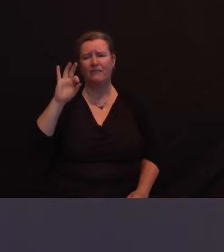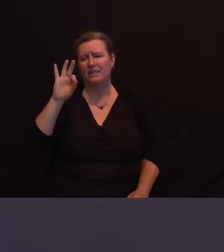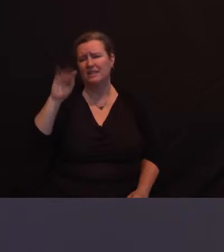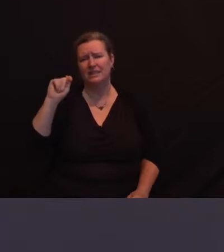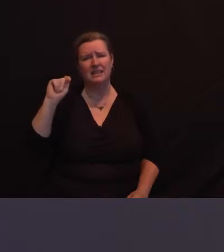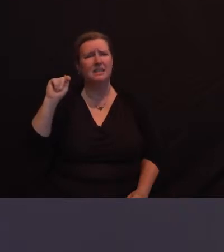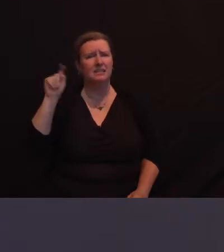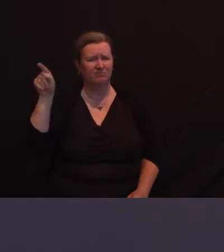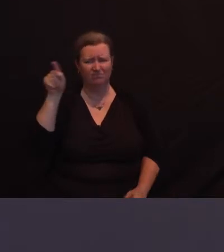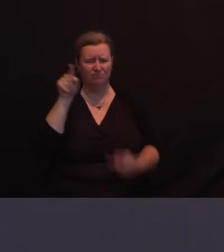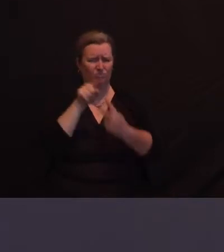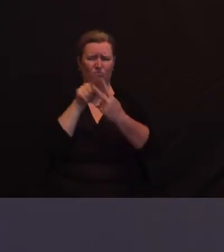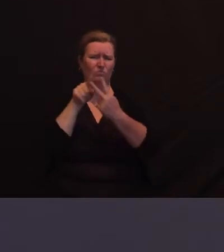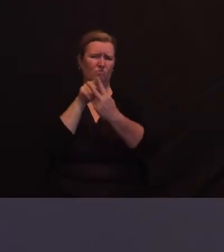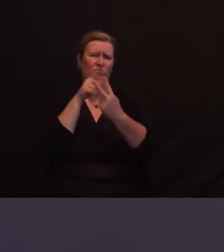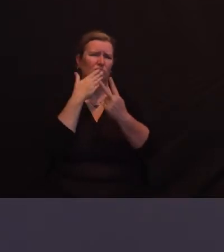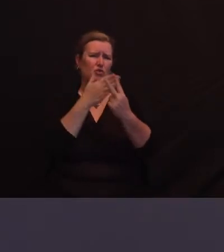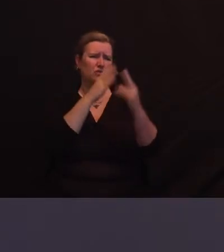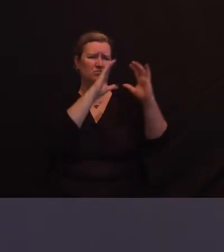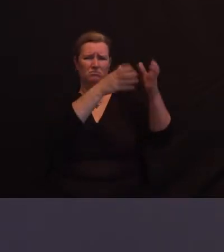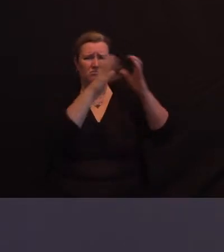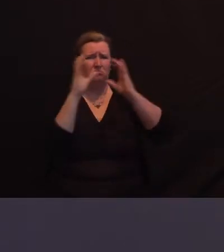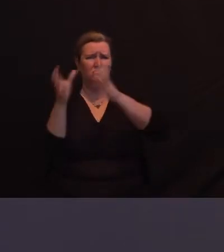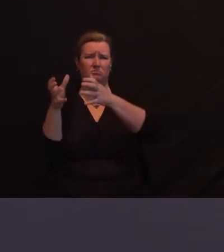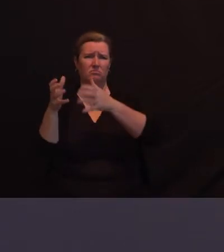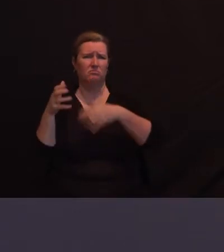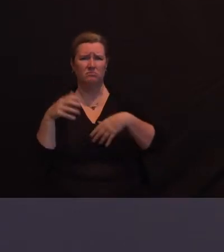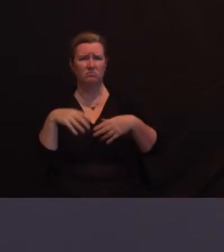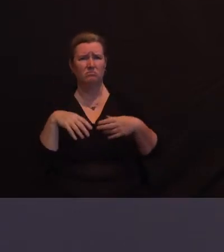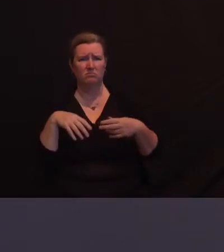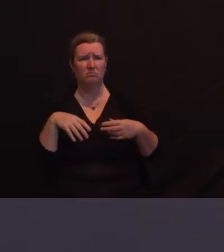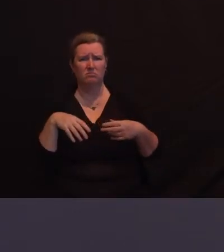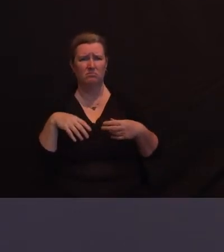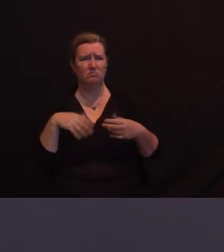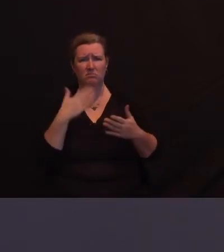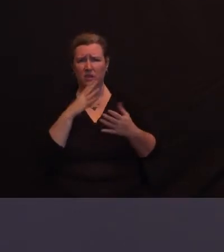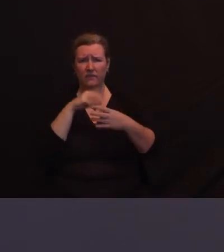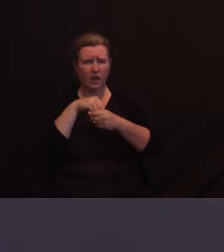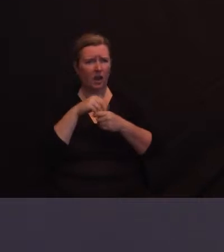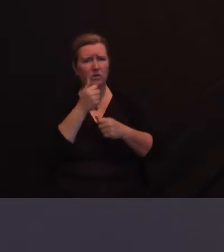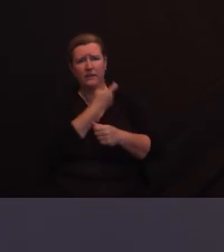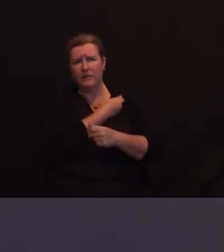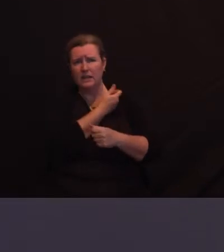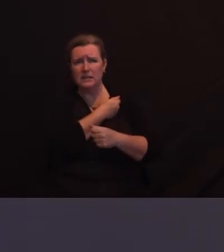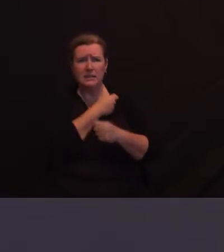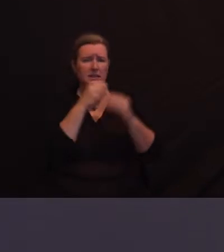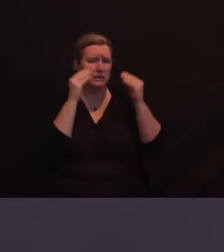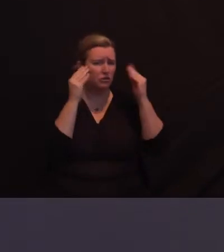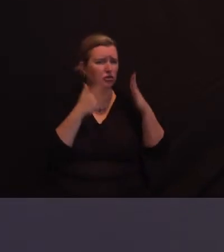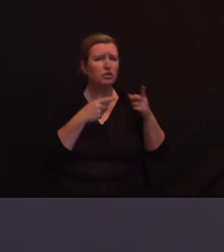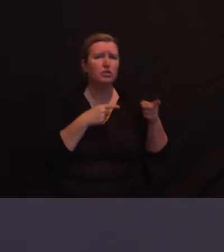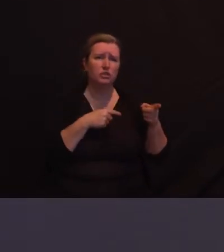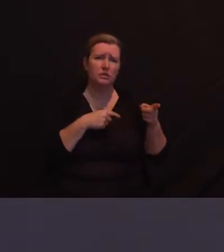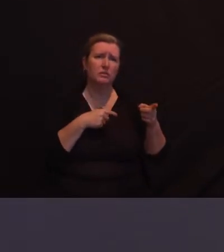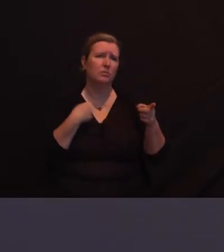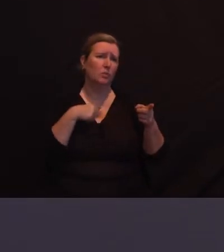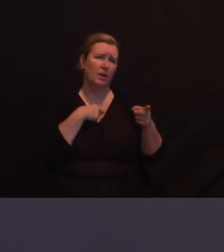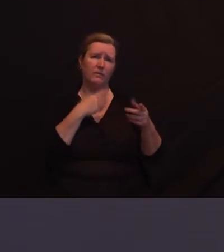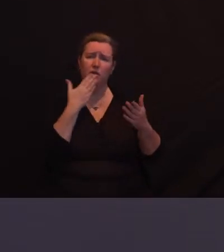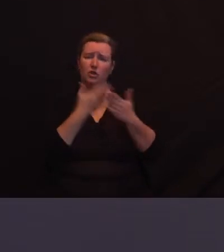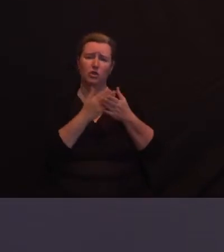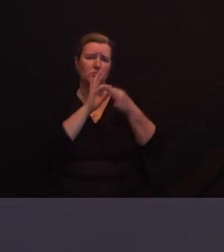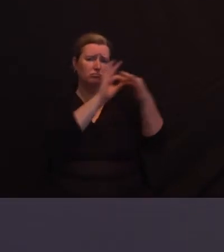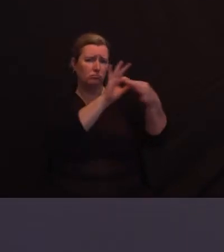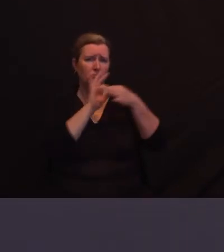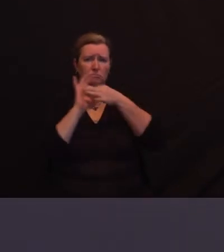many stakeholders that you're working with on something like this. So I would say we have a very constructive relationship